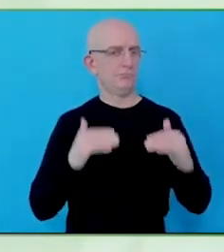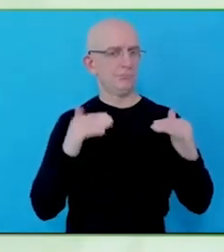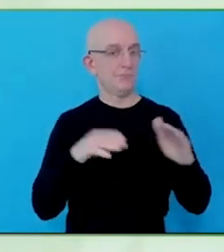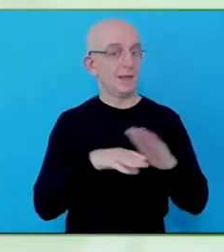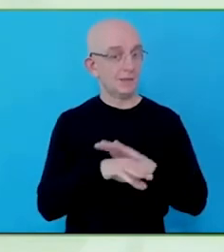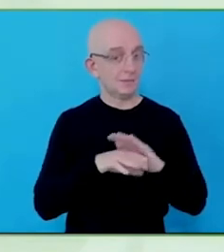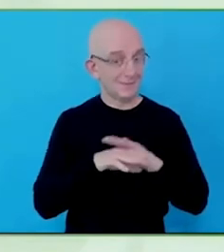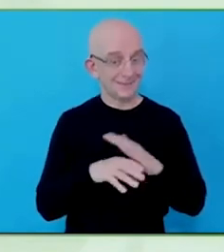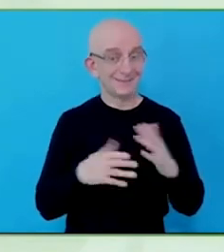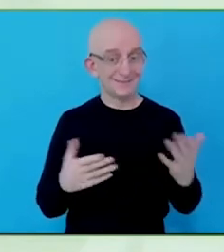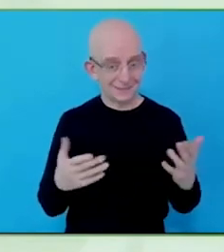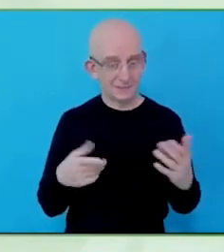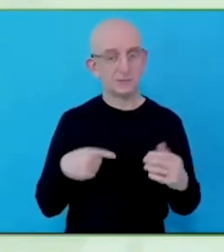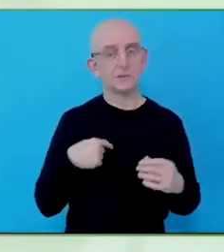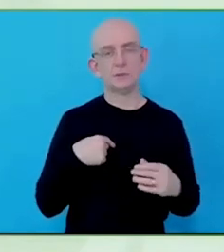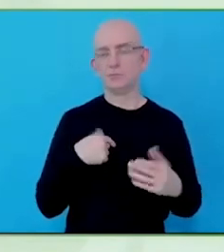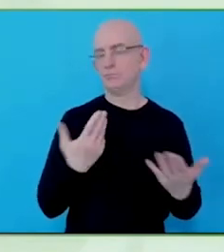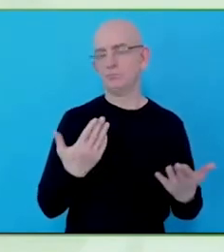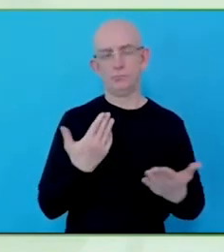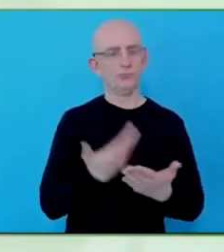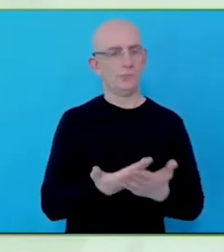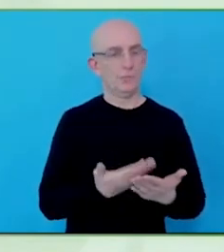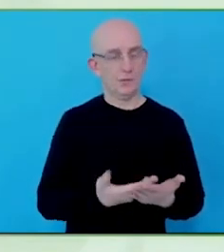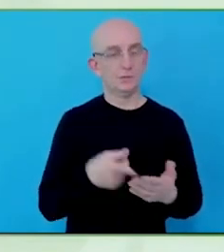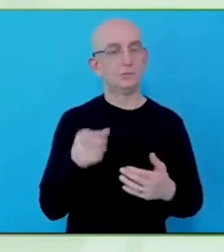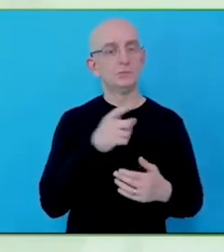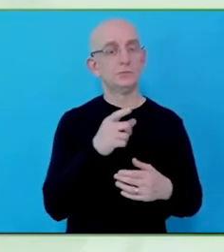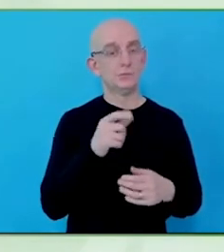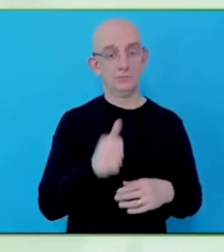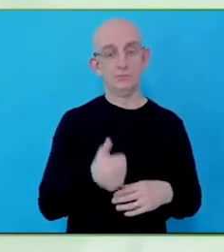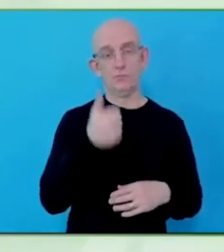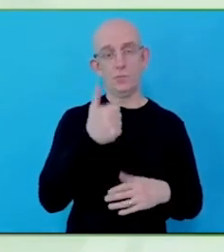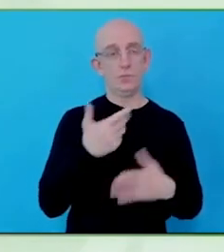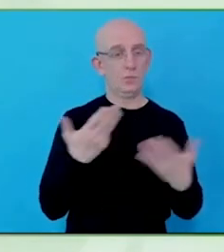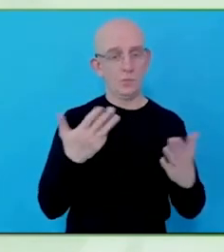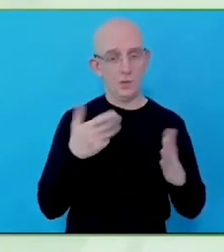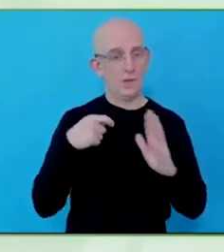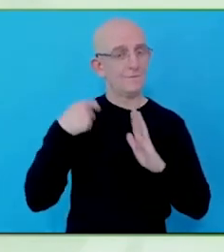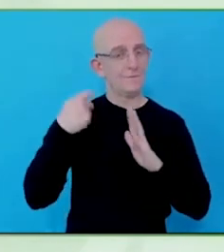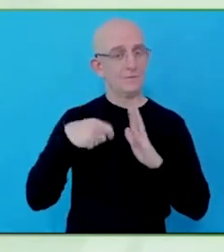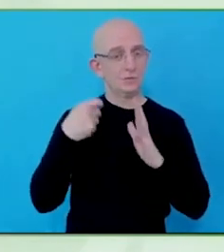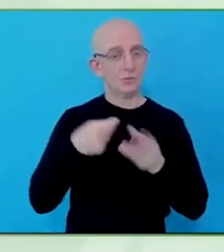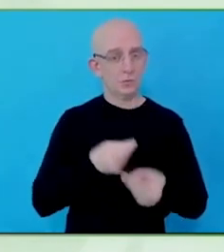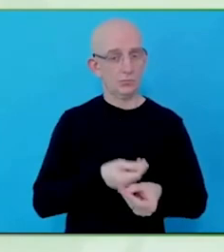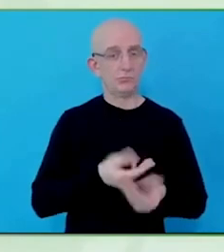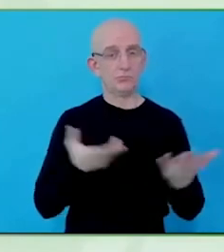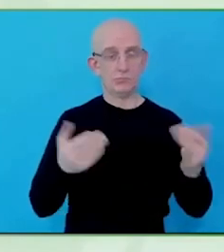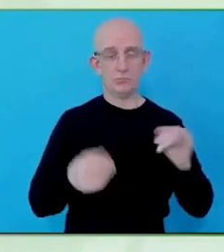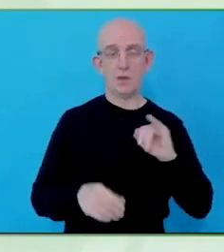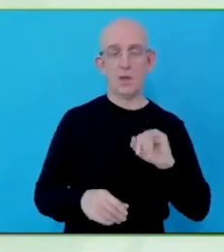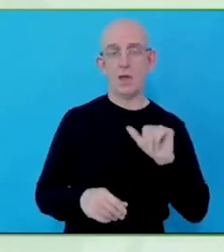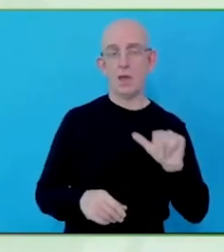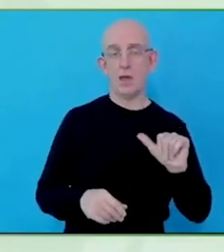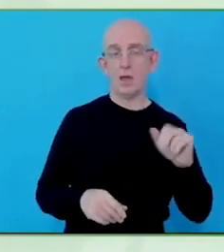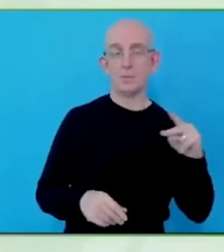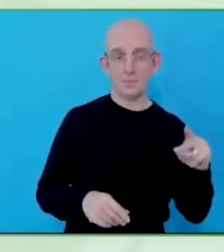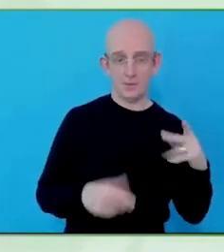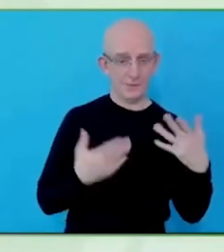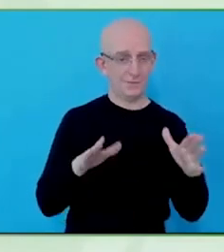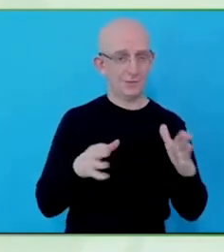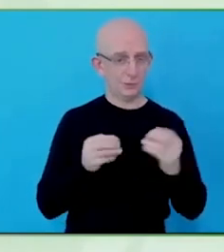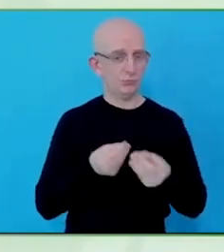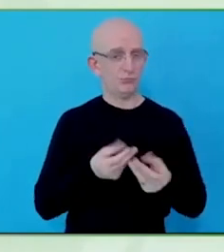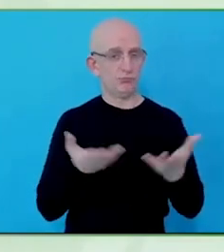Professionals. And of course, this is, as the name already says, it's targeted to professionals. But it can be a first step